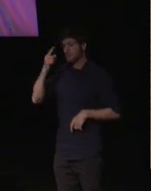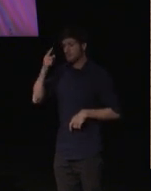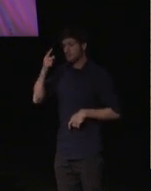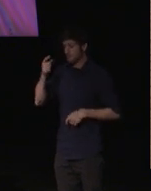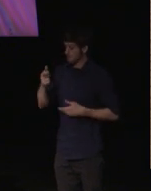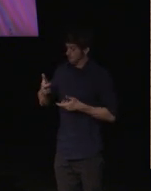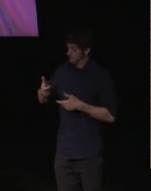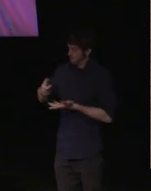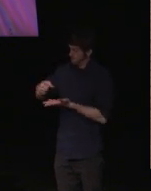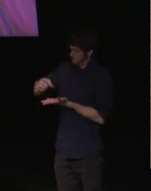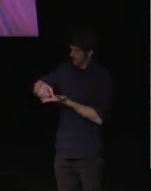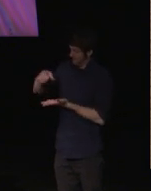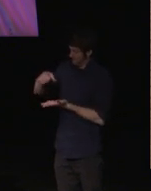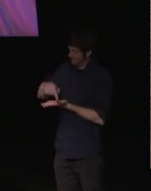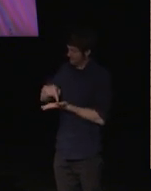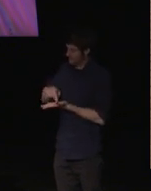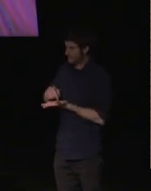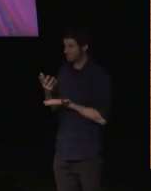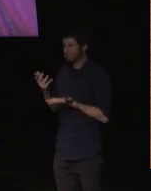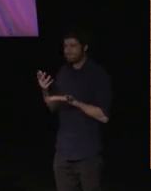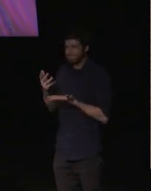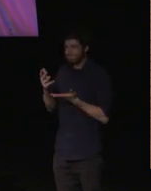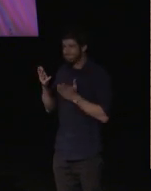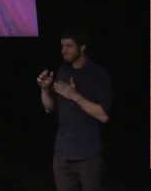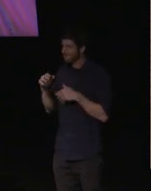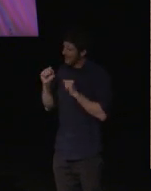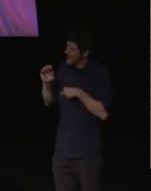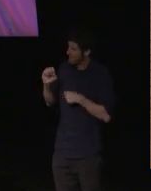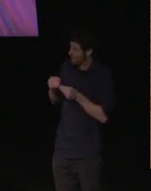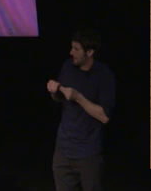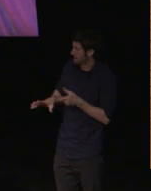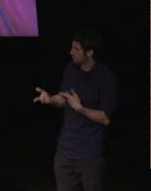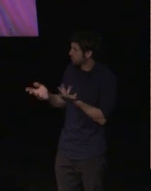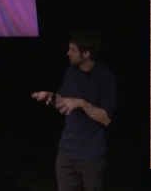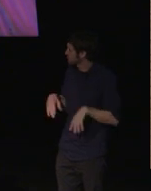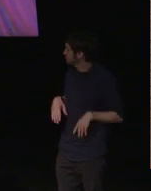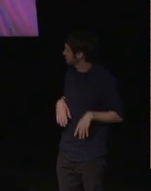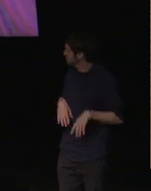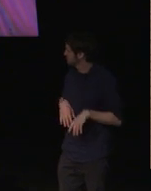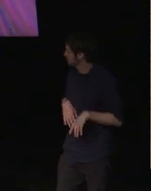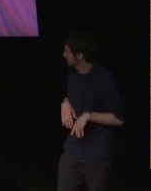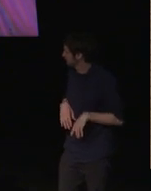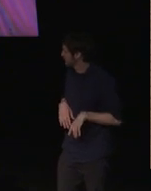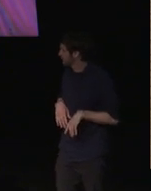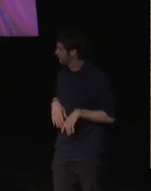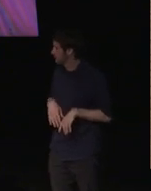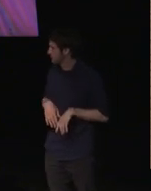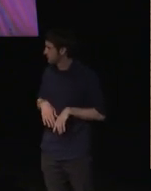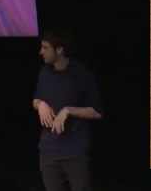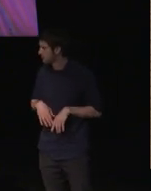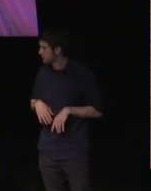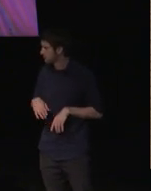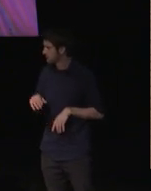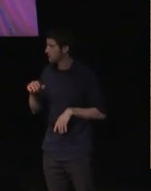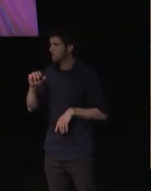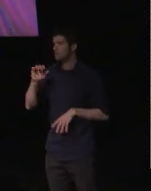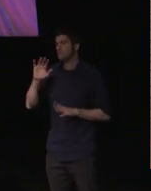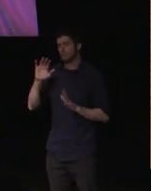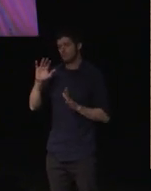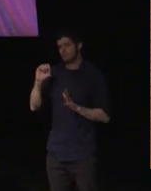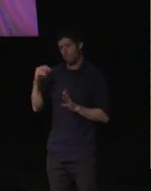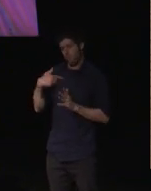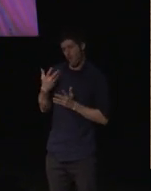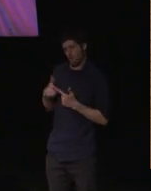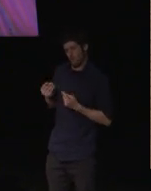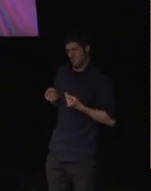know, they're not they can be expensive. So we wanted to provide some value. We wanted to provide